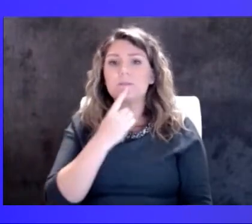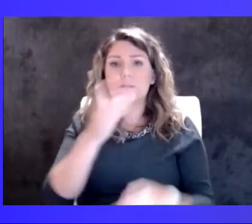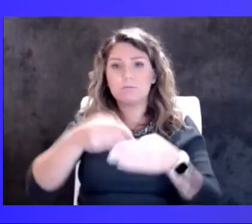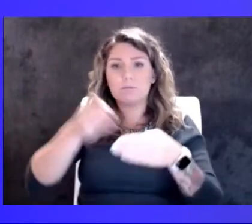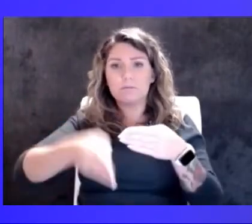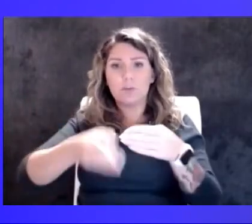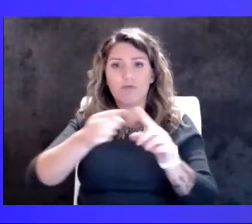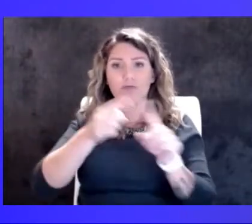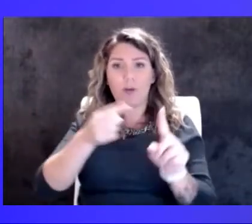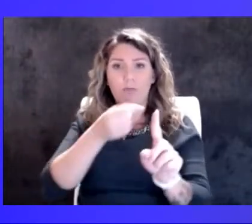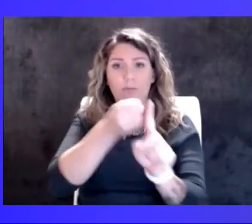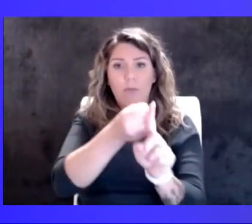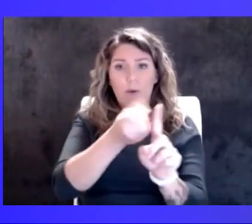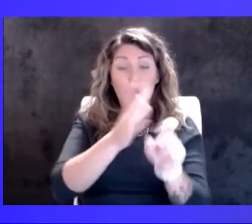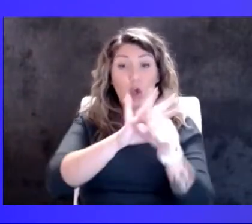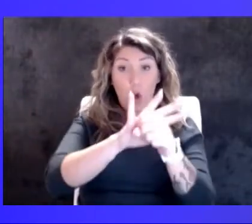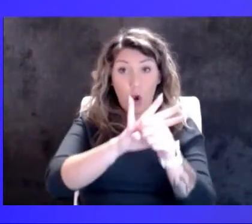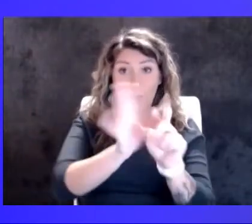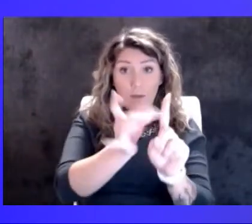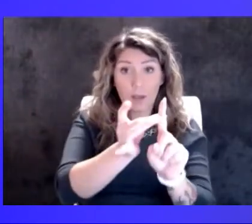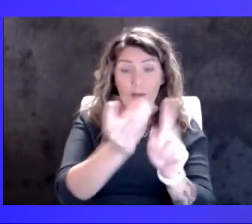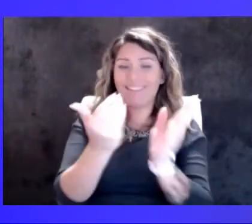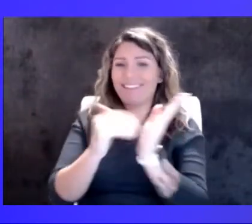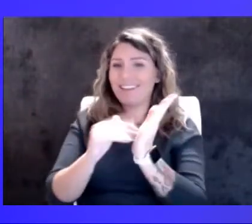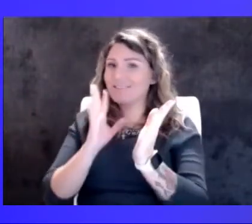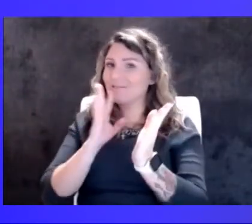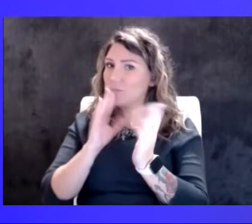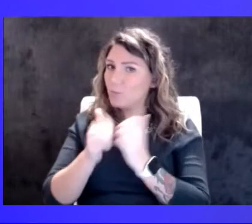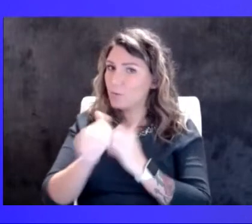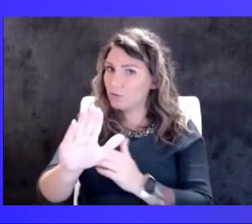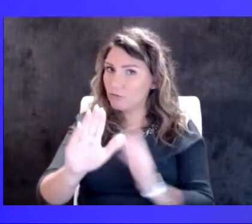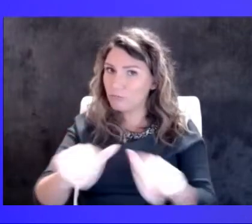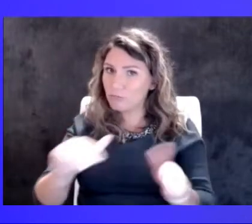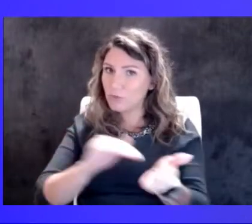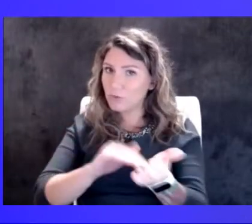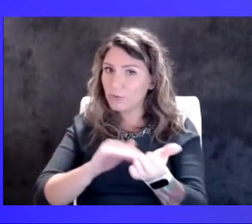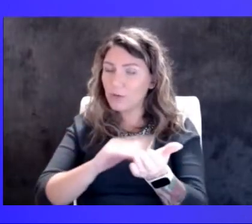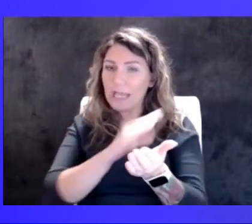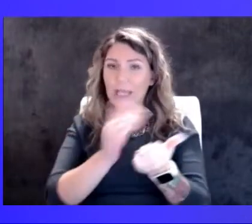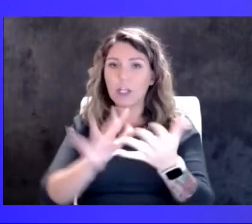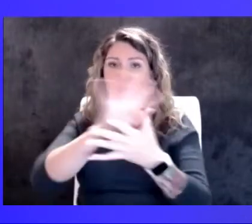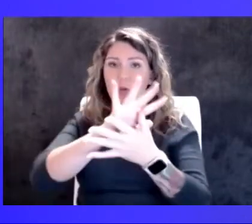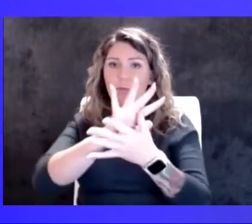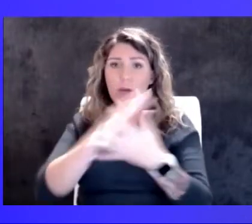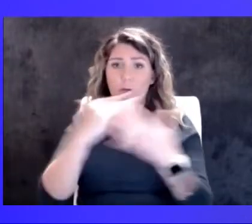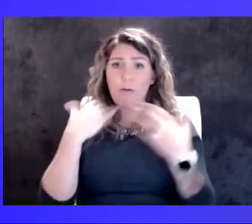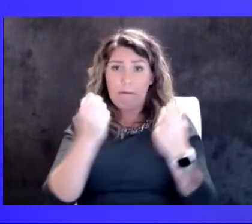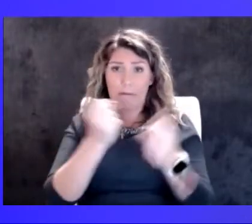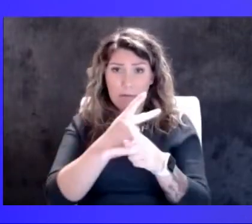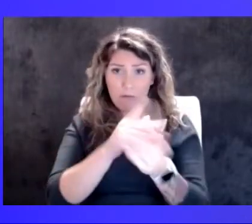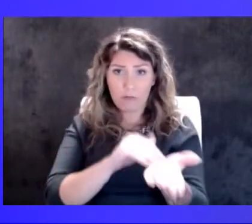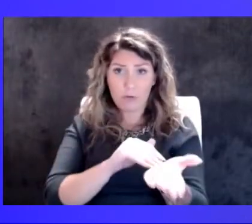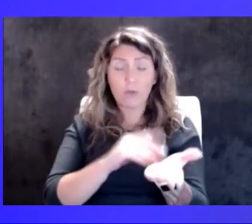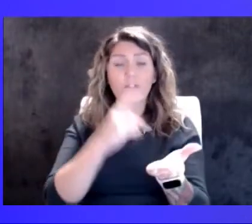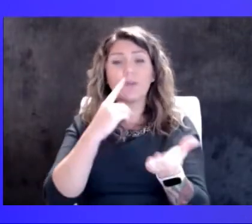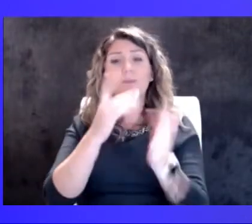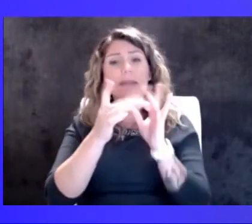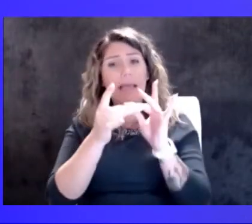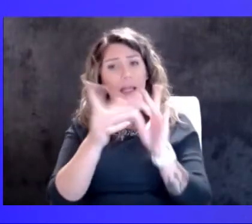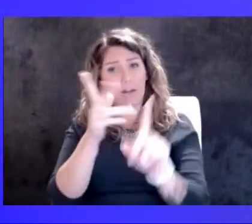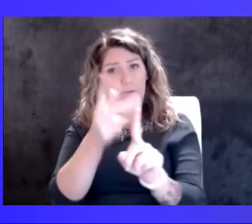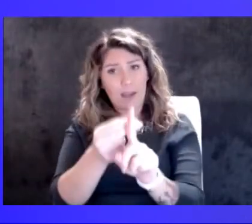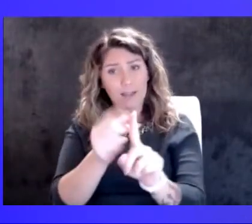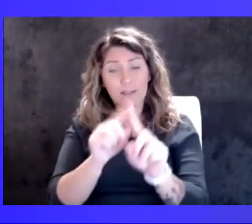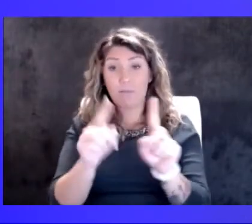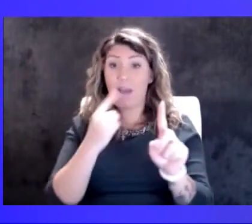got COVID. But again, talk to your pediatrician, talk to your primary health care provider about getting the vaccination. But I think definitely in